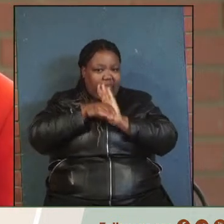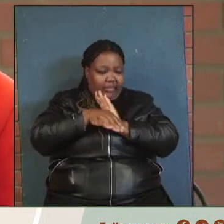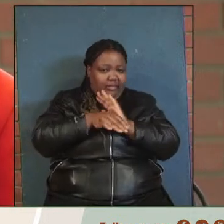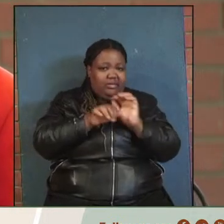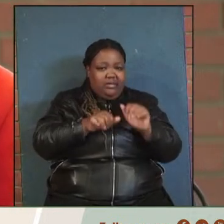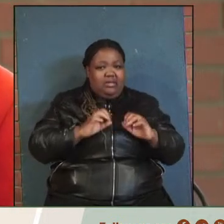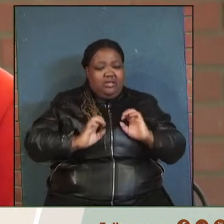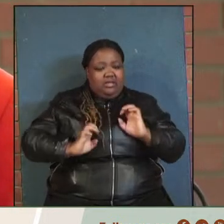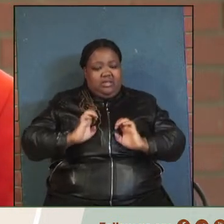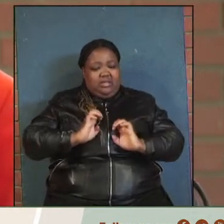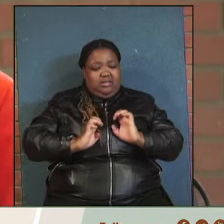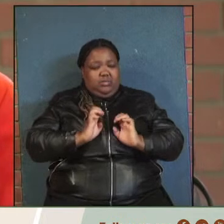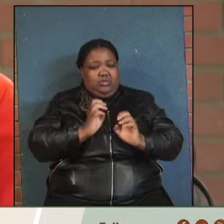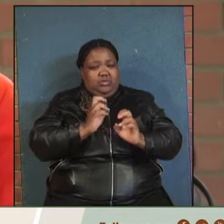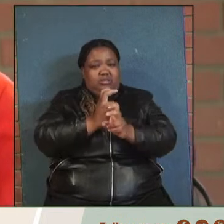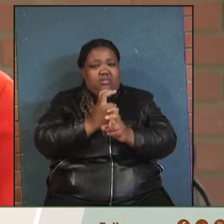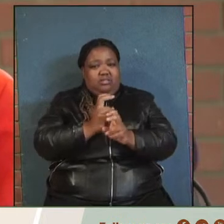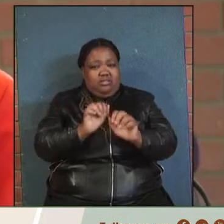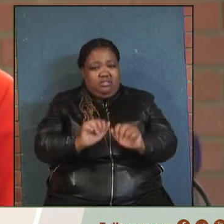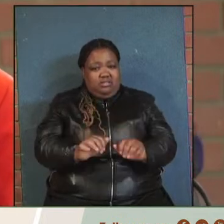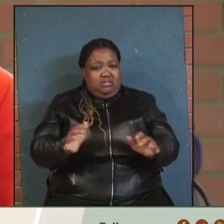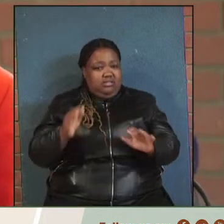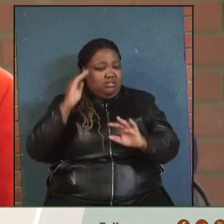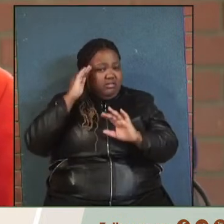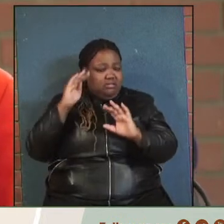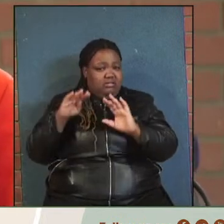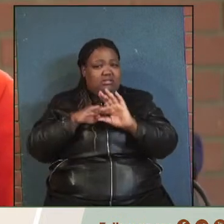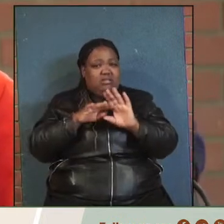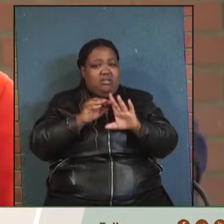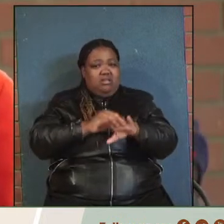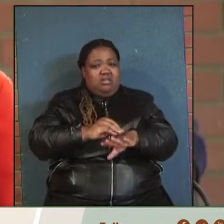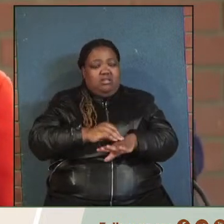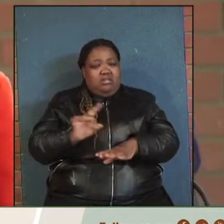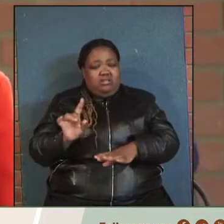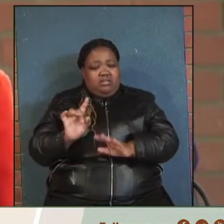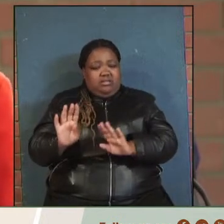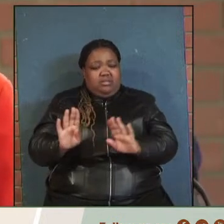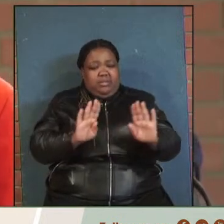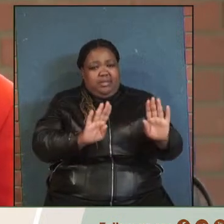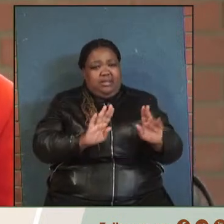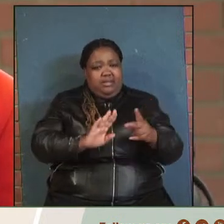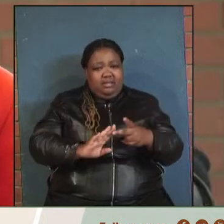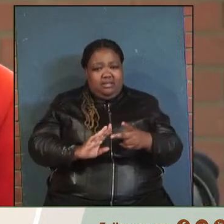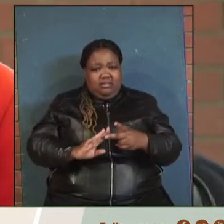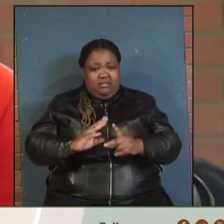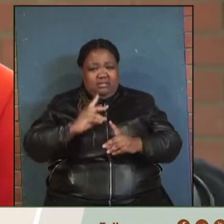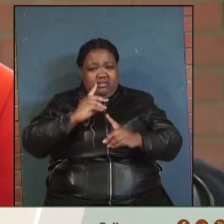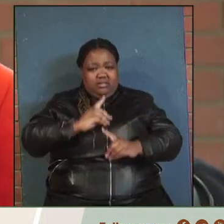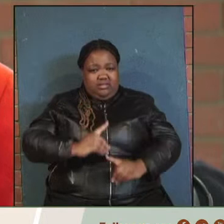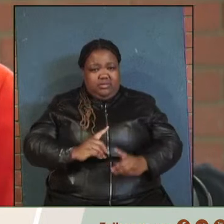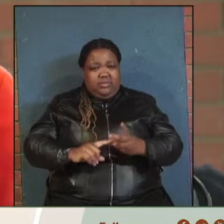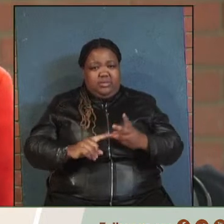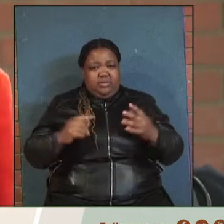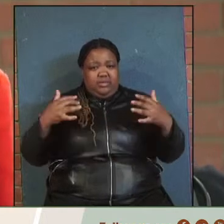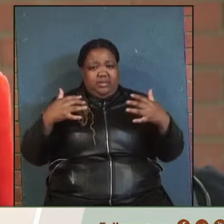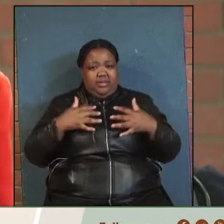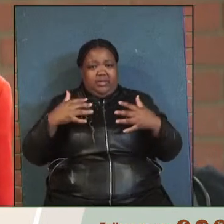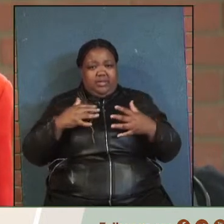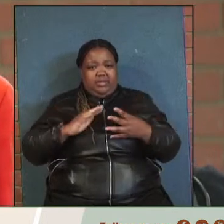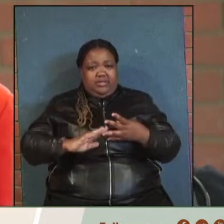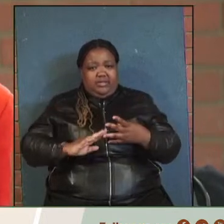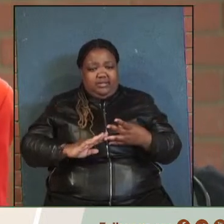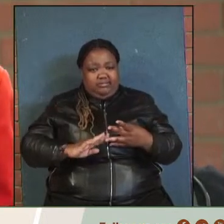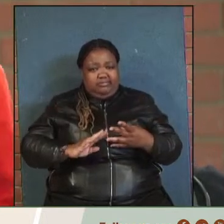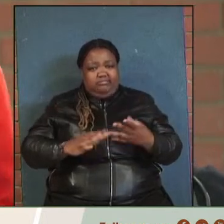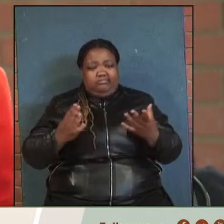difficulties. Psychological problems often manifest as high-risk behavior, depression. Depression and anxiety may make a person more likely